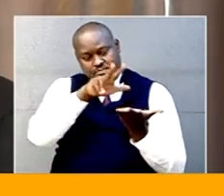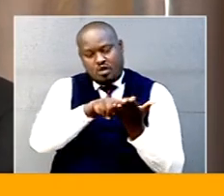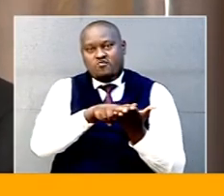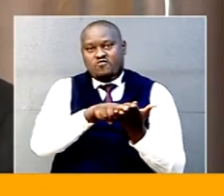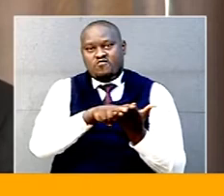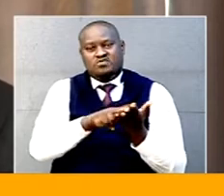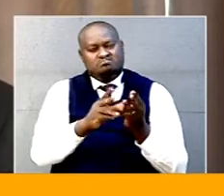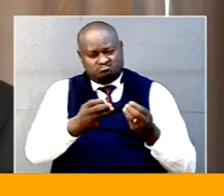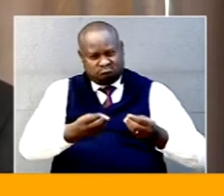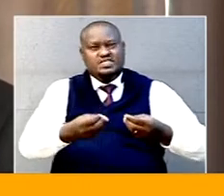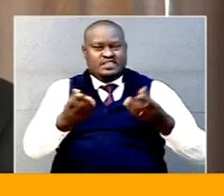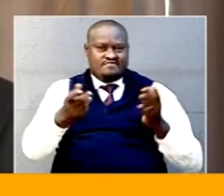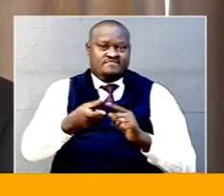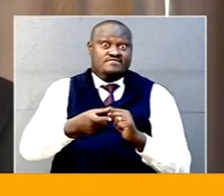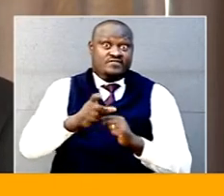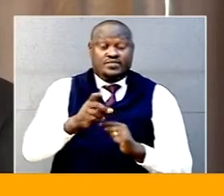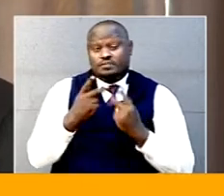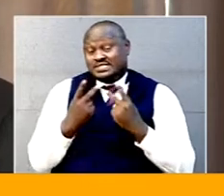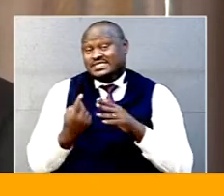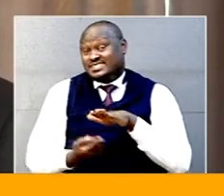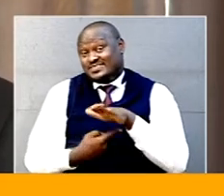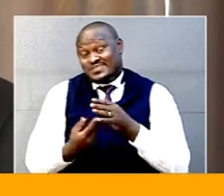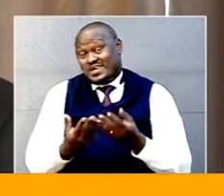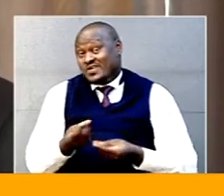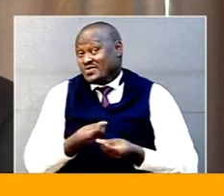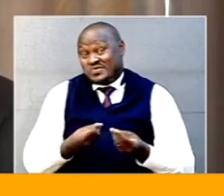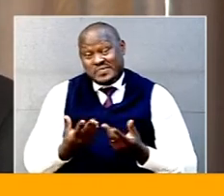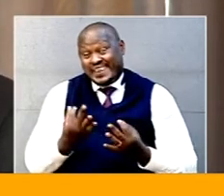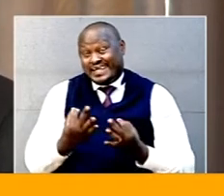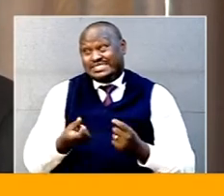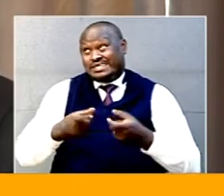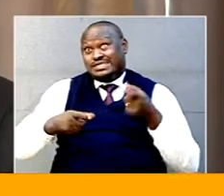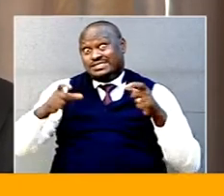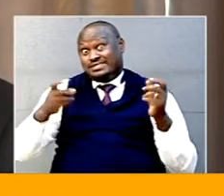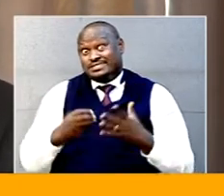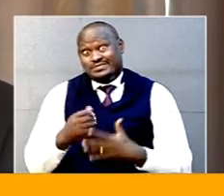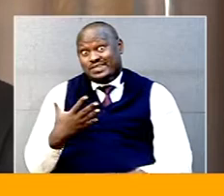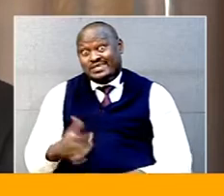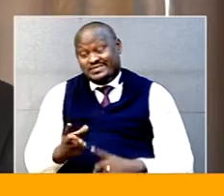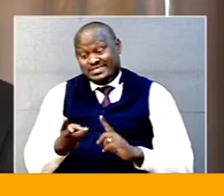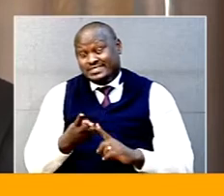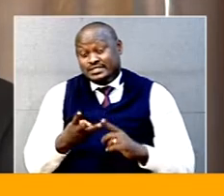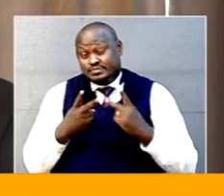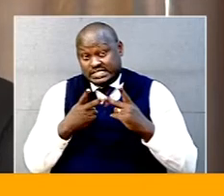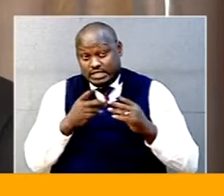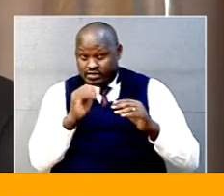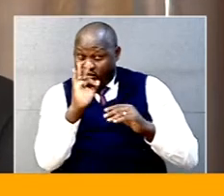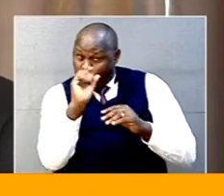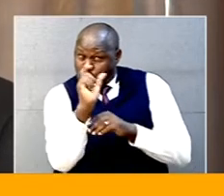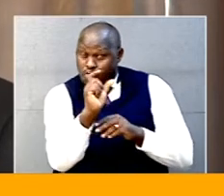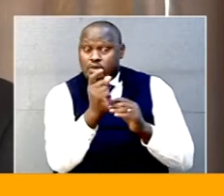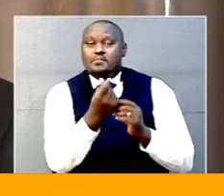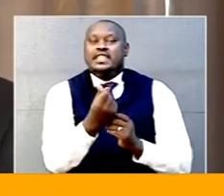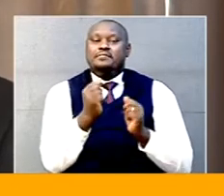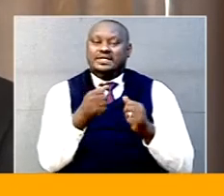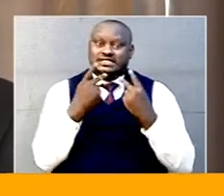take into consideration the current economic situation, the inflation, and the sustainability of these figures in the